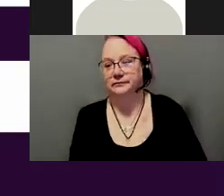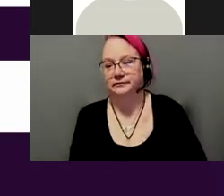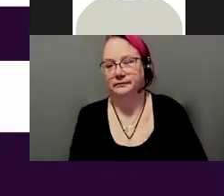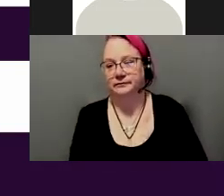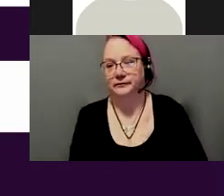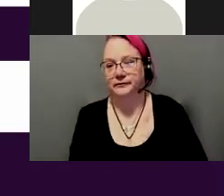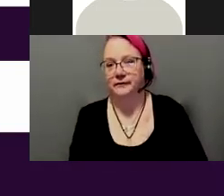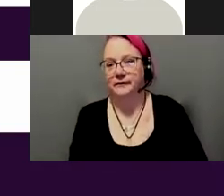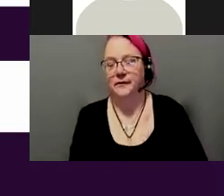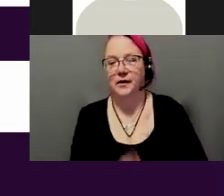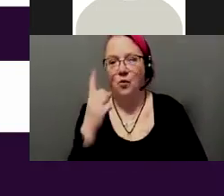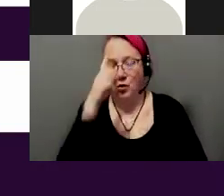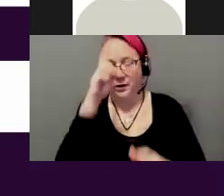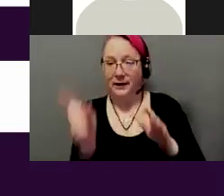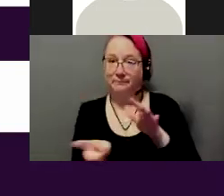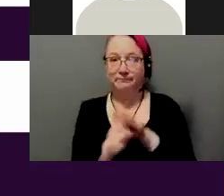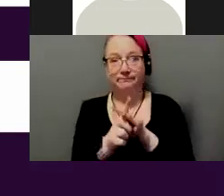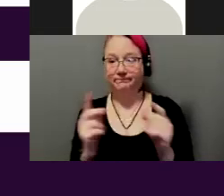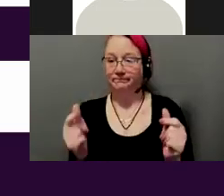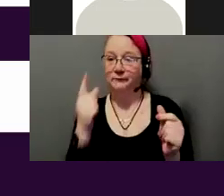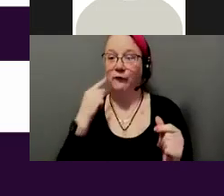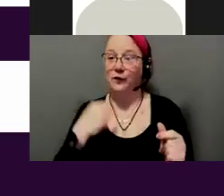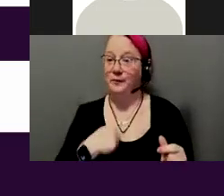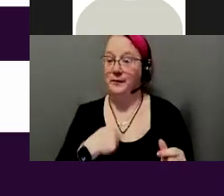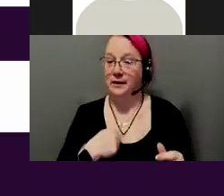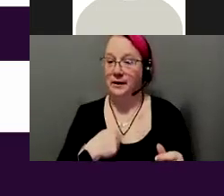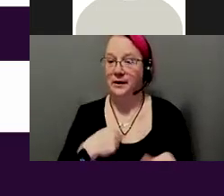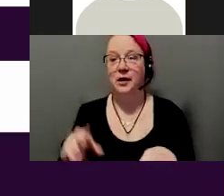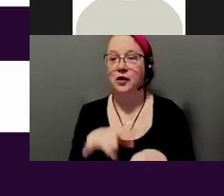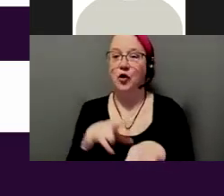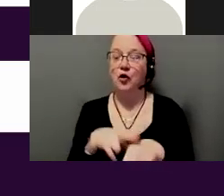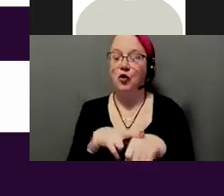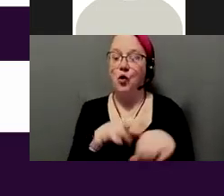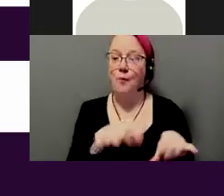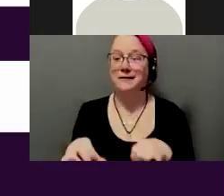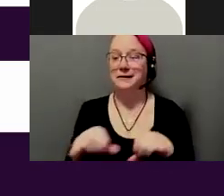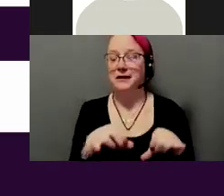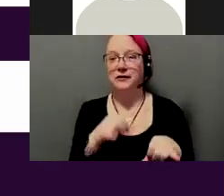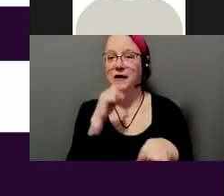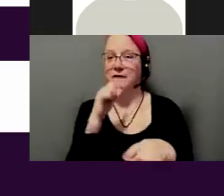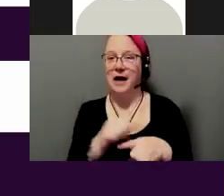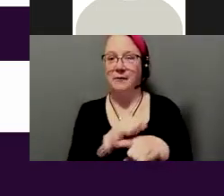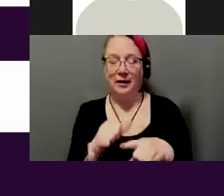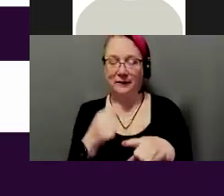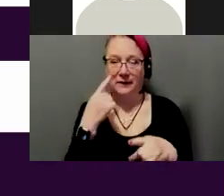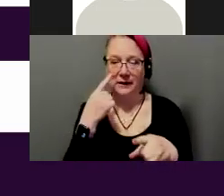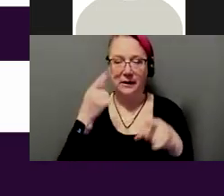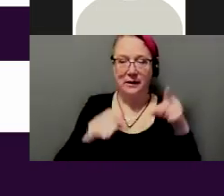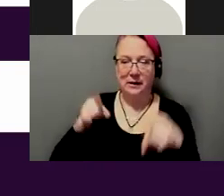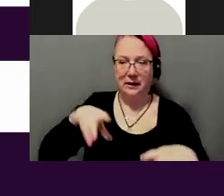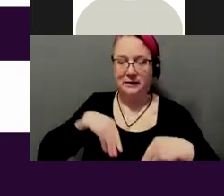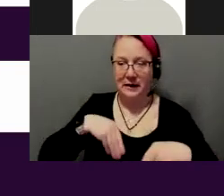So one that immediately comes to mind for me is like the normalization of not practicing consent in